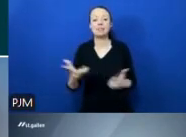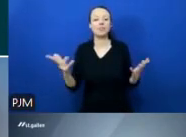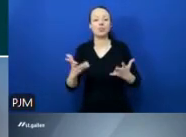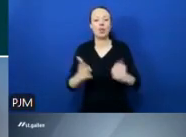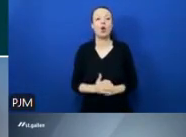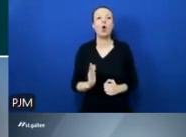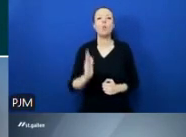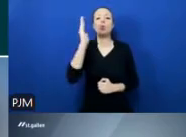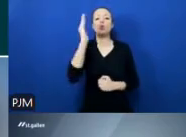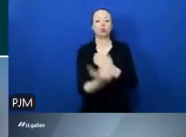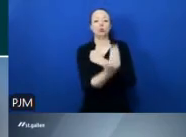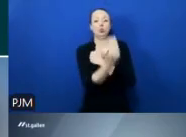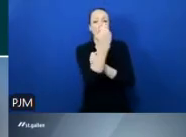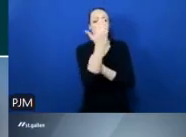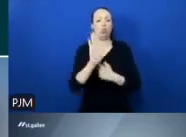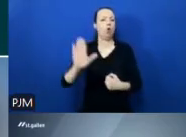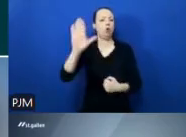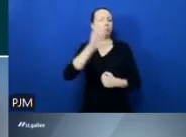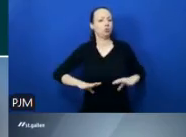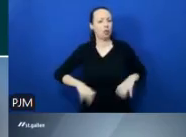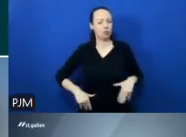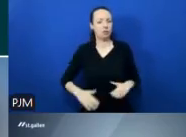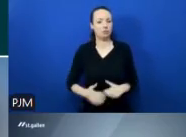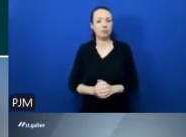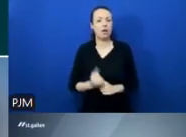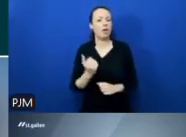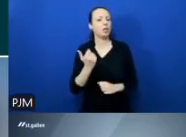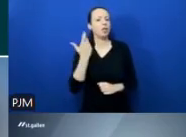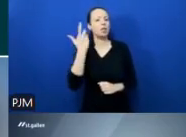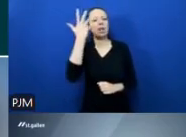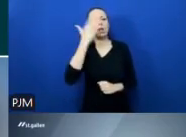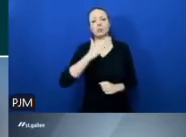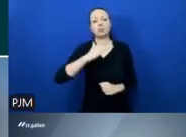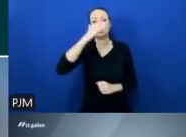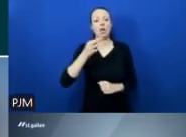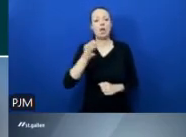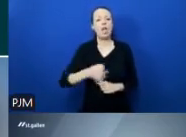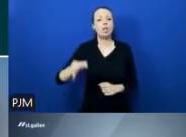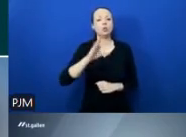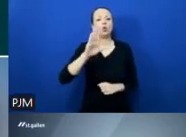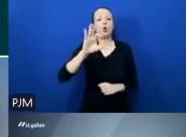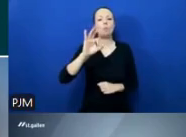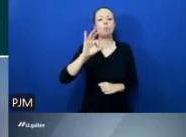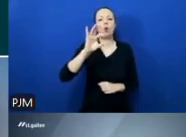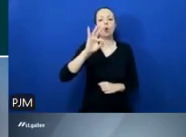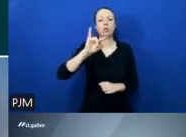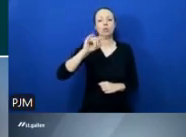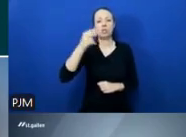in northeastern Switzerland, quite close to the Bodden